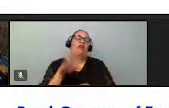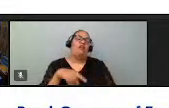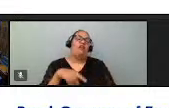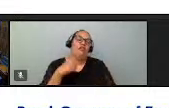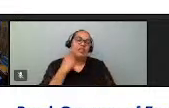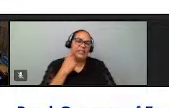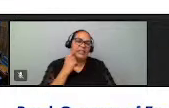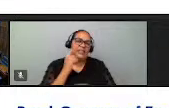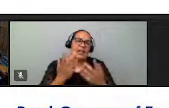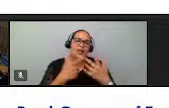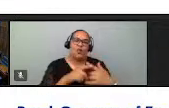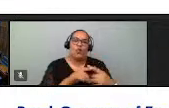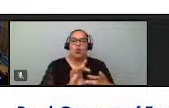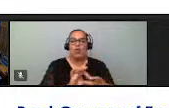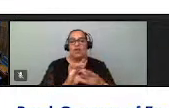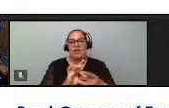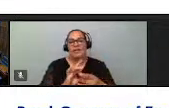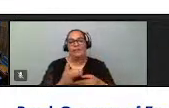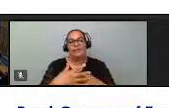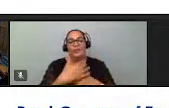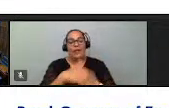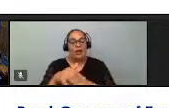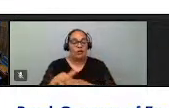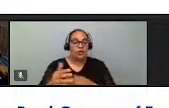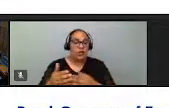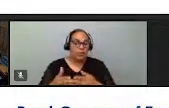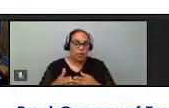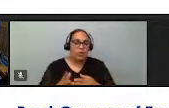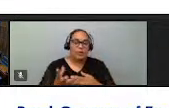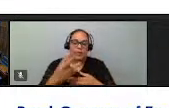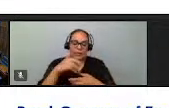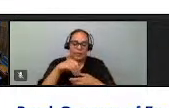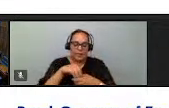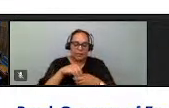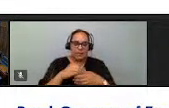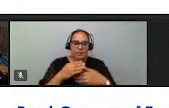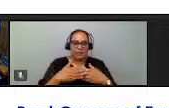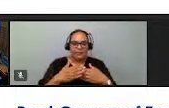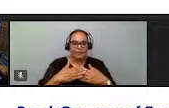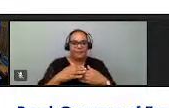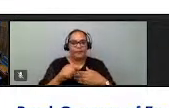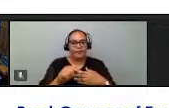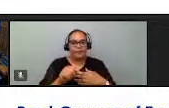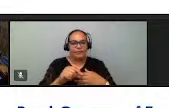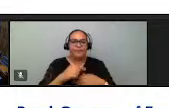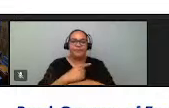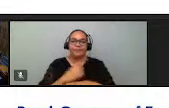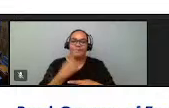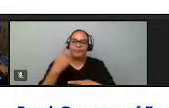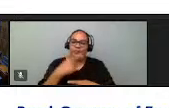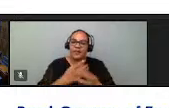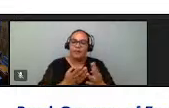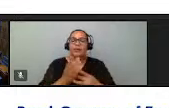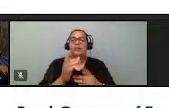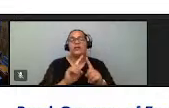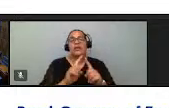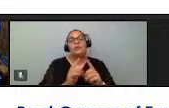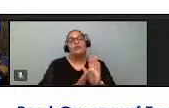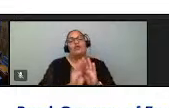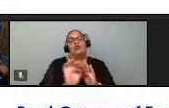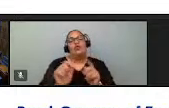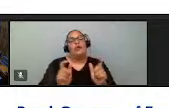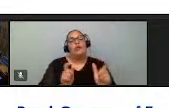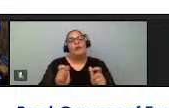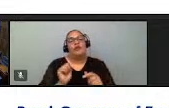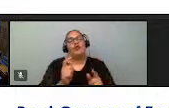coordinate Gates of the outside port and inside gate of the terminal and in that way to improve the management